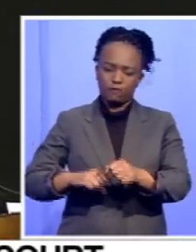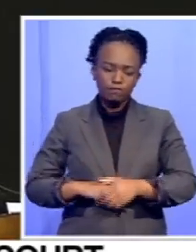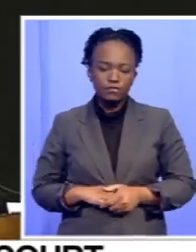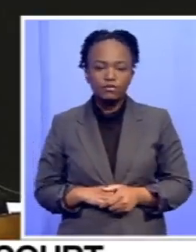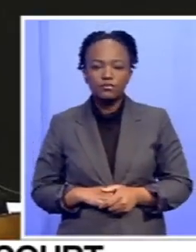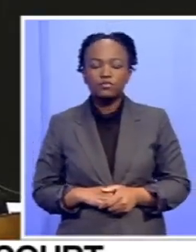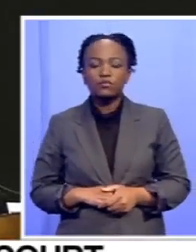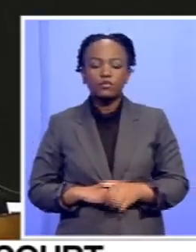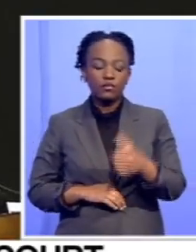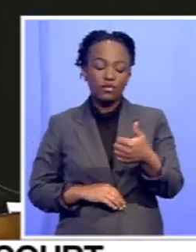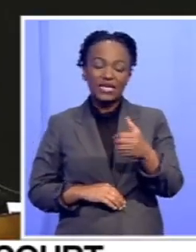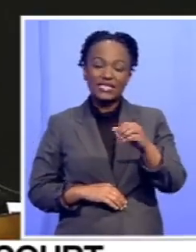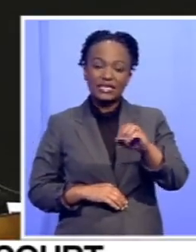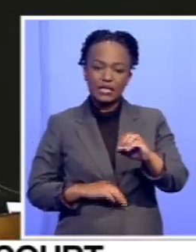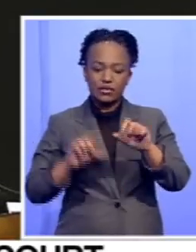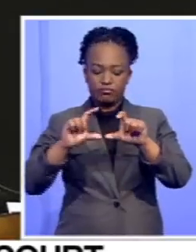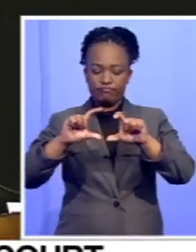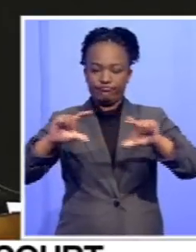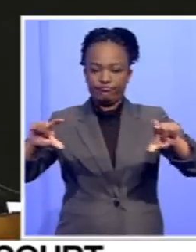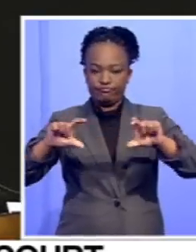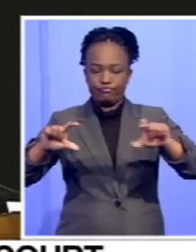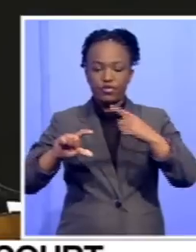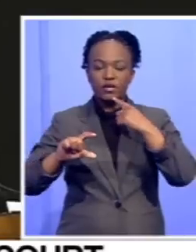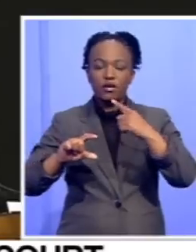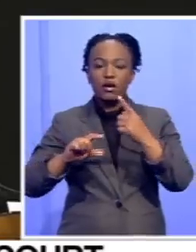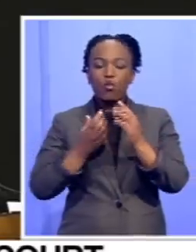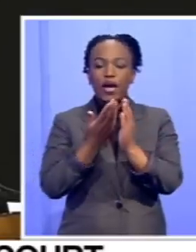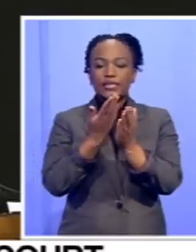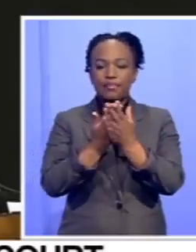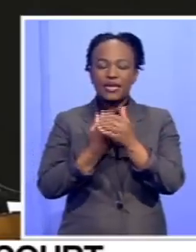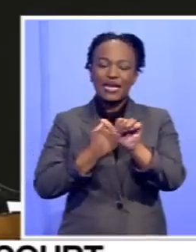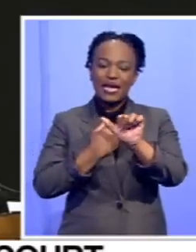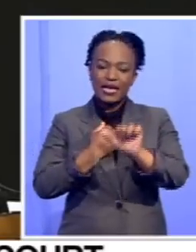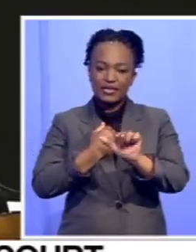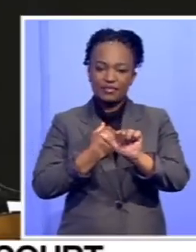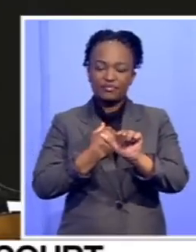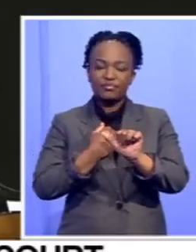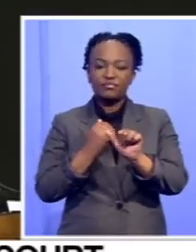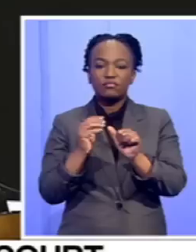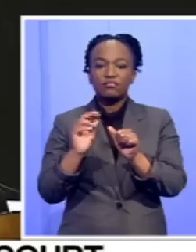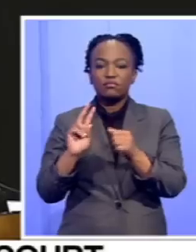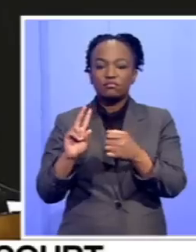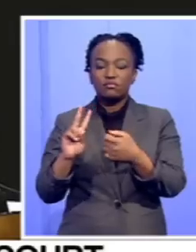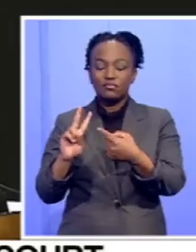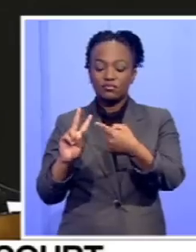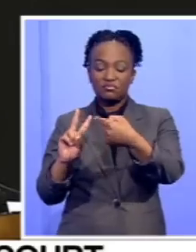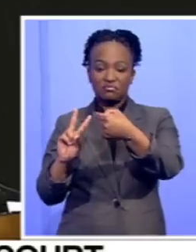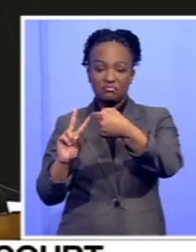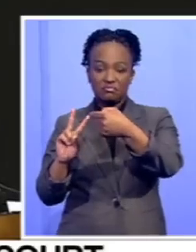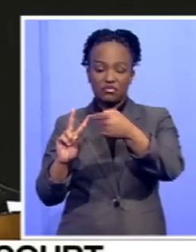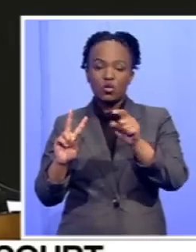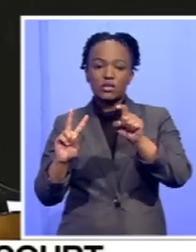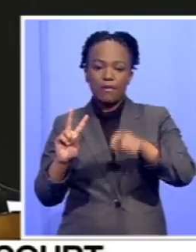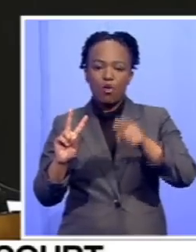further amplified and borne out by the official program, Exhibit A, which indicated that accused 1 was scheduled to deliver tribute to the late